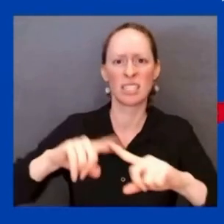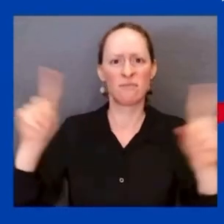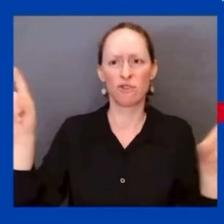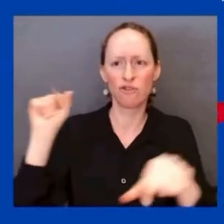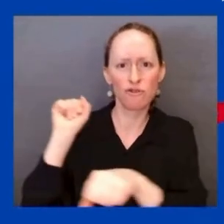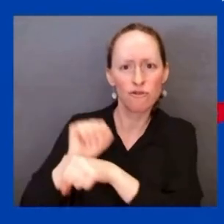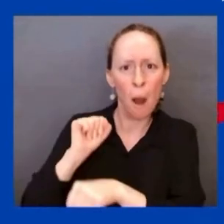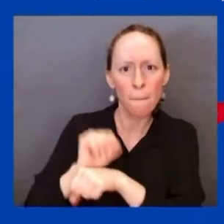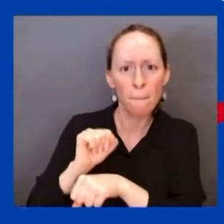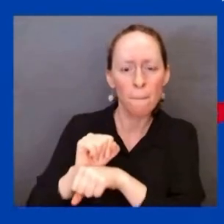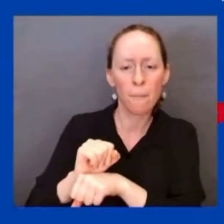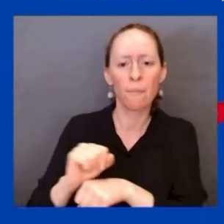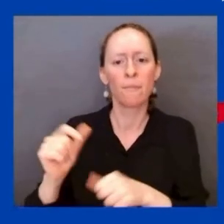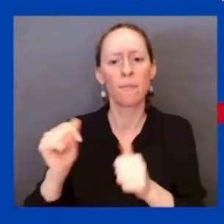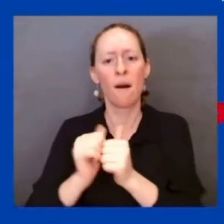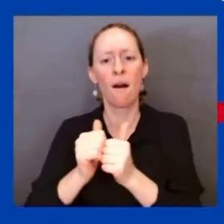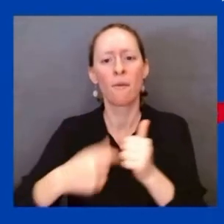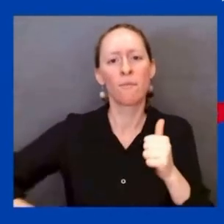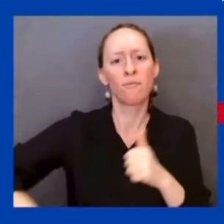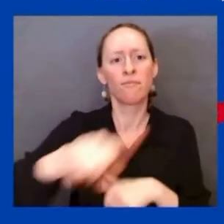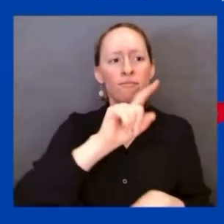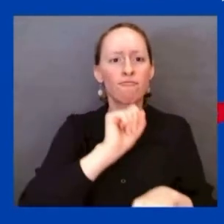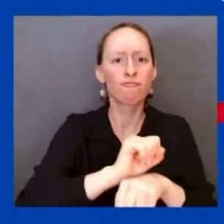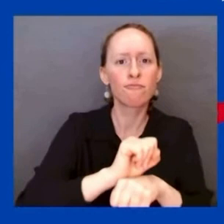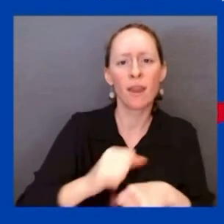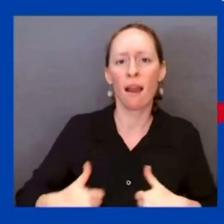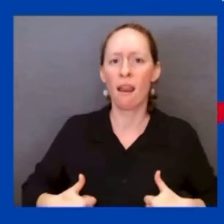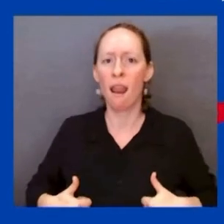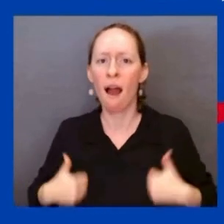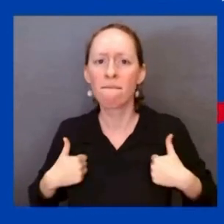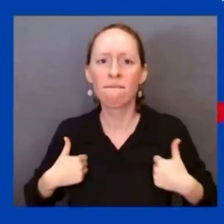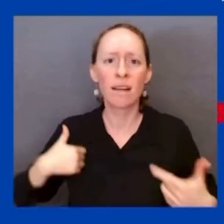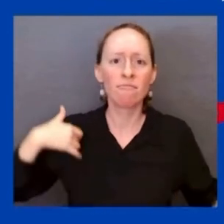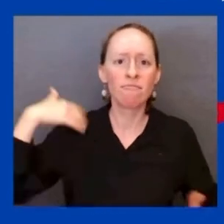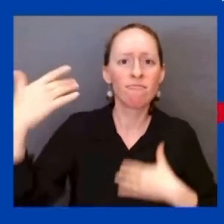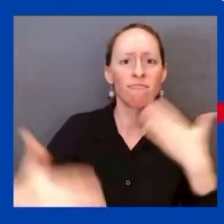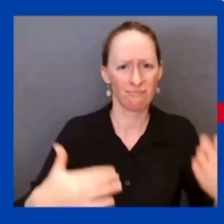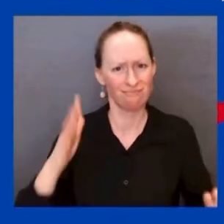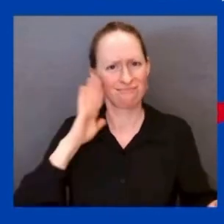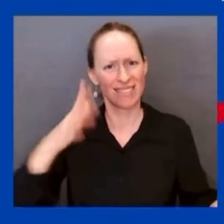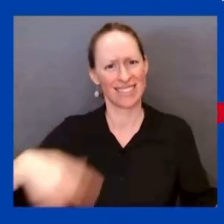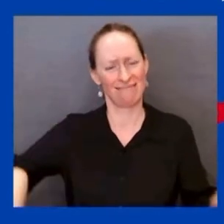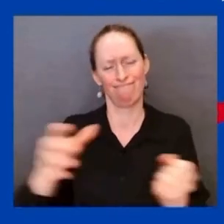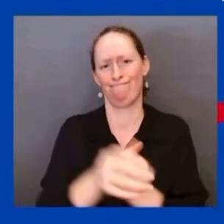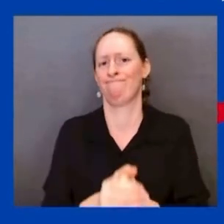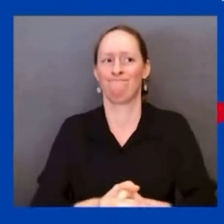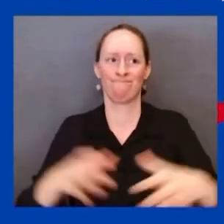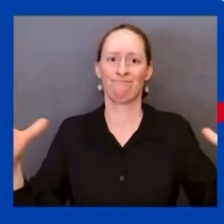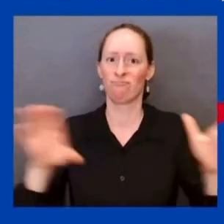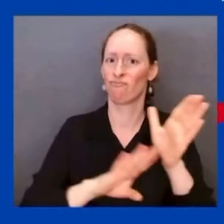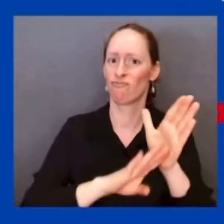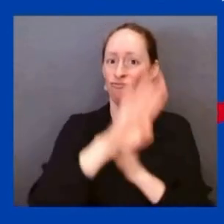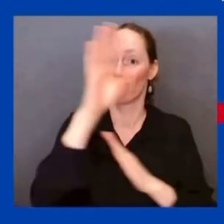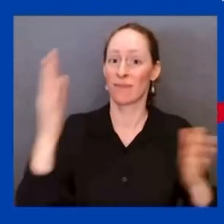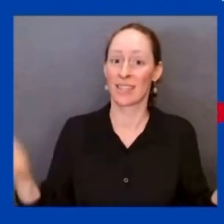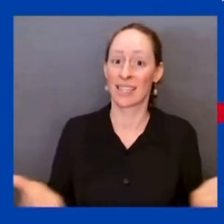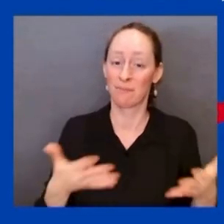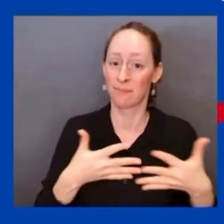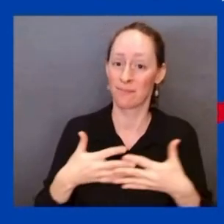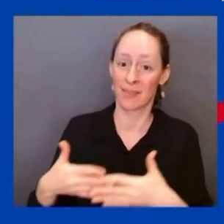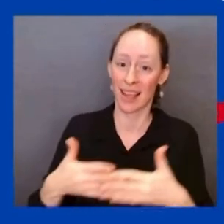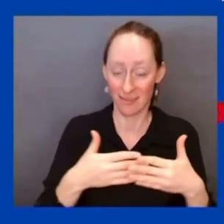like to introduce the man who will never stop fighting for you, who knows how